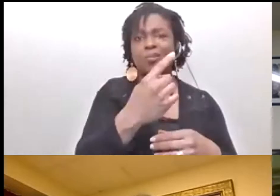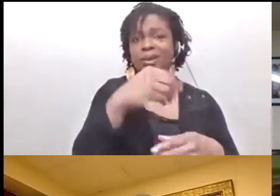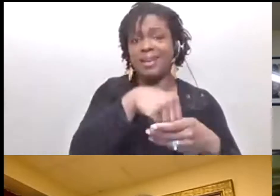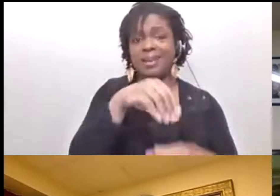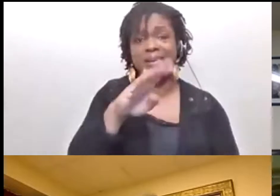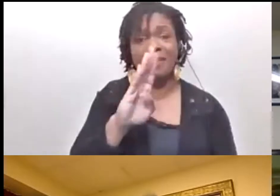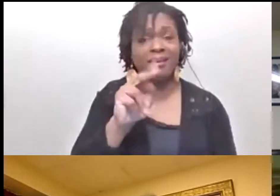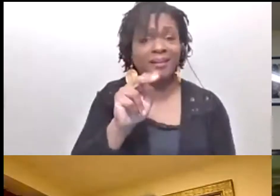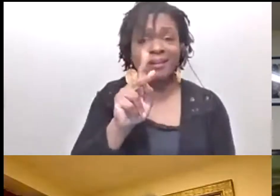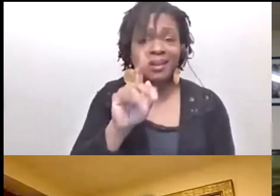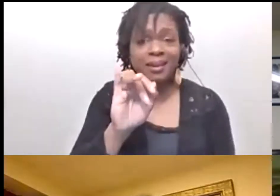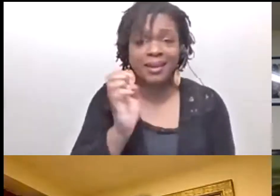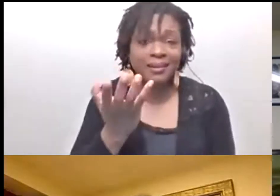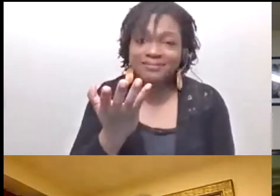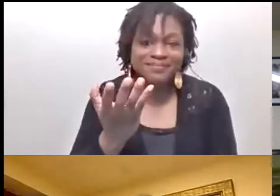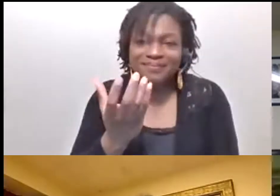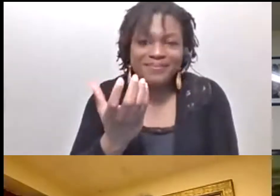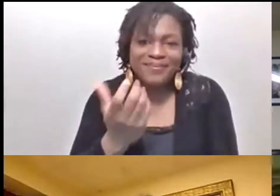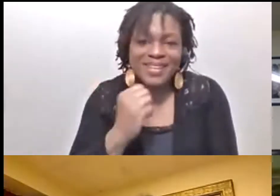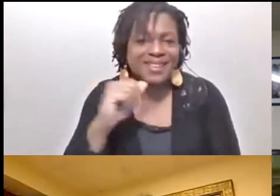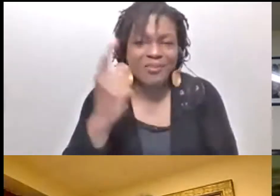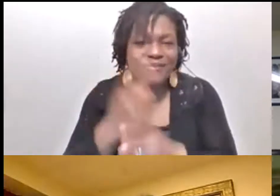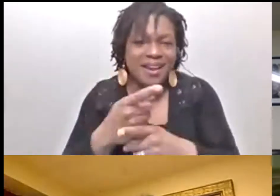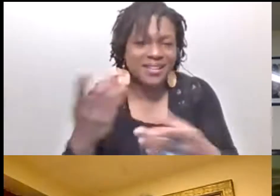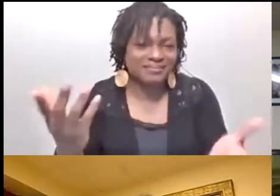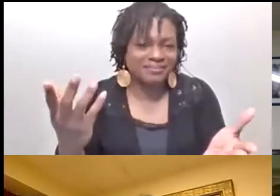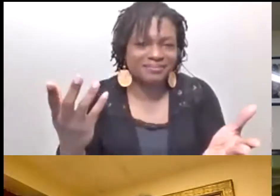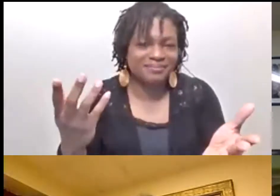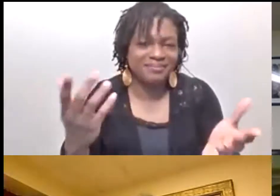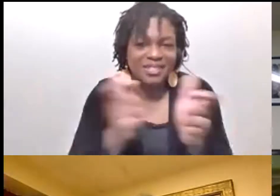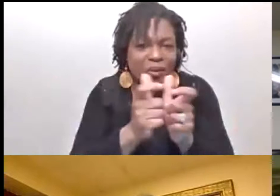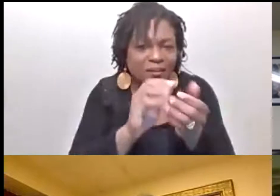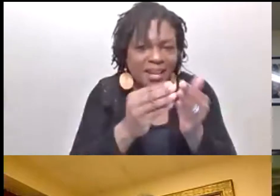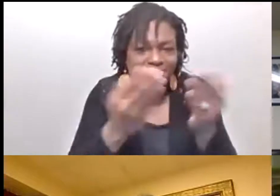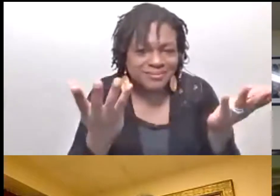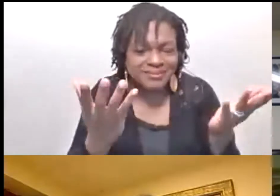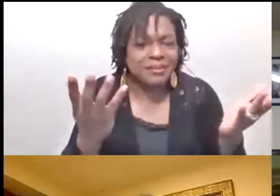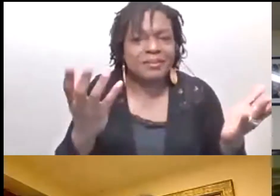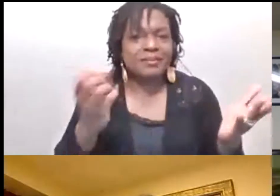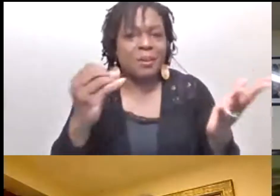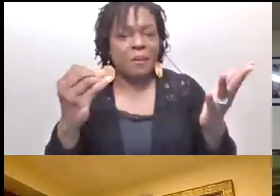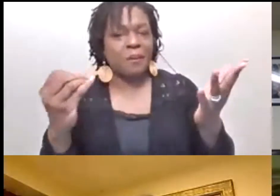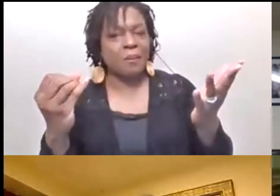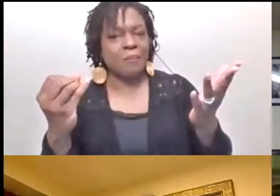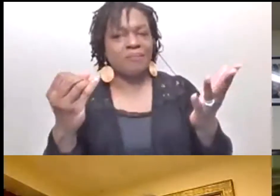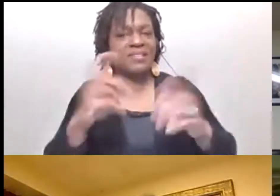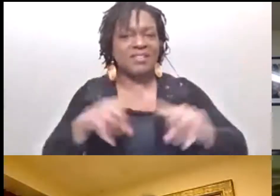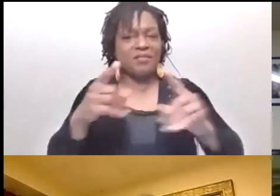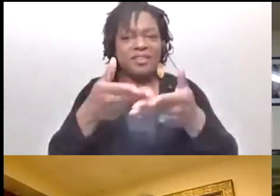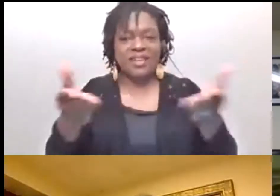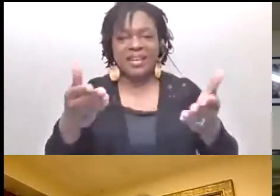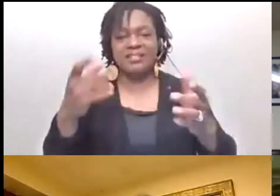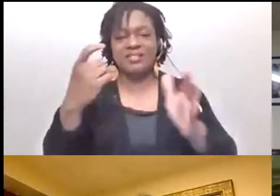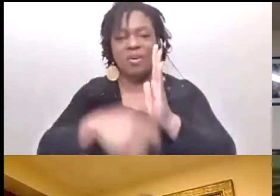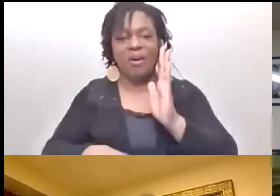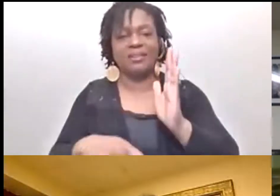not right. It's not correct. And Yeah, that you're right. and that different things cost, like car insurance